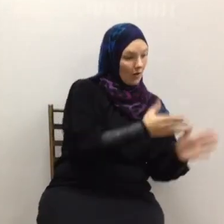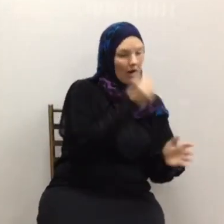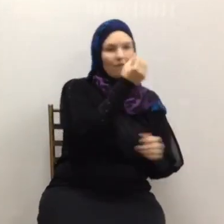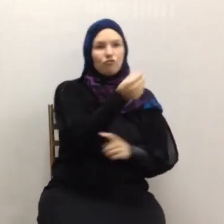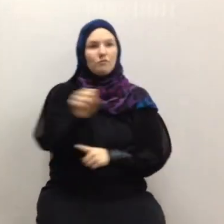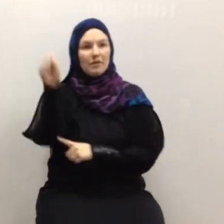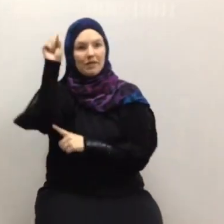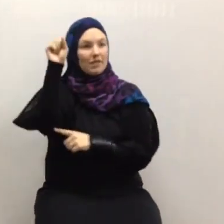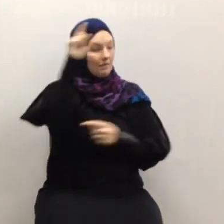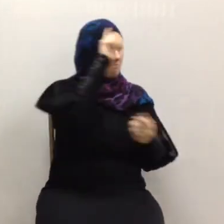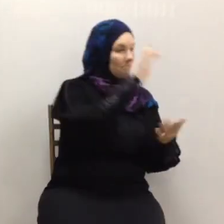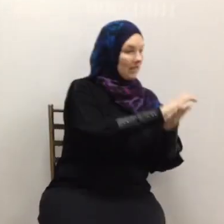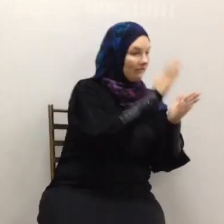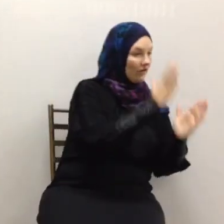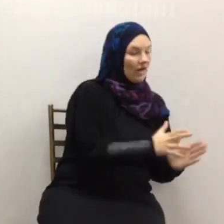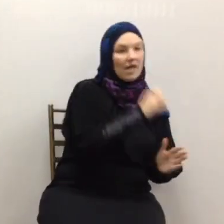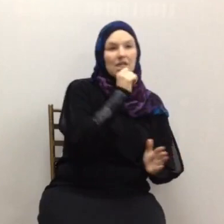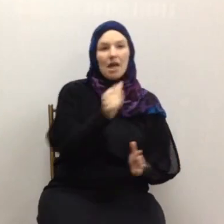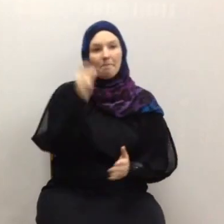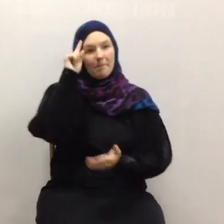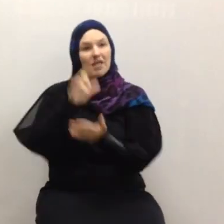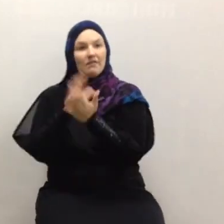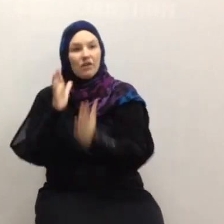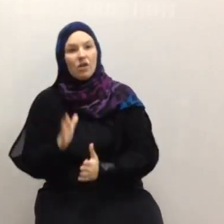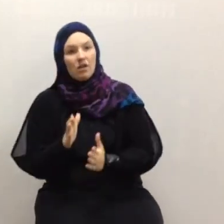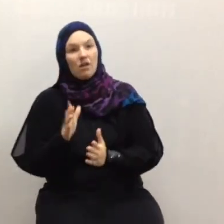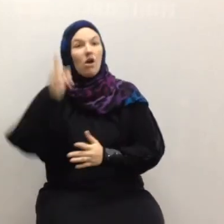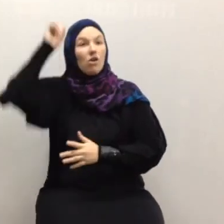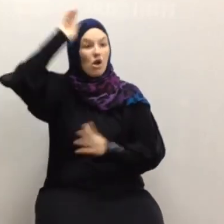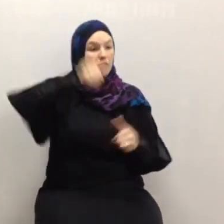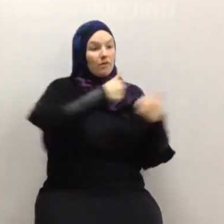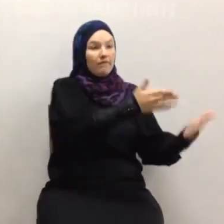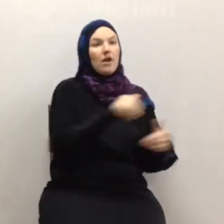We provide both groups from the bounties of Allah.